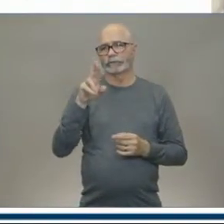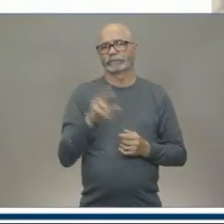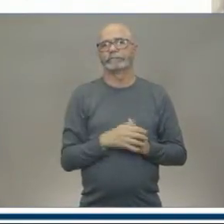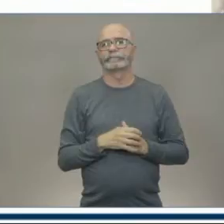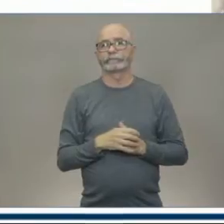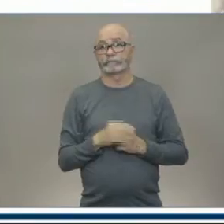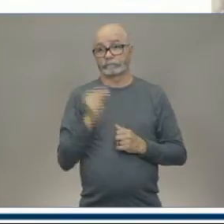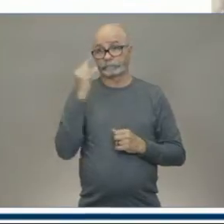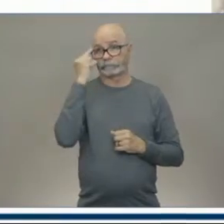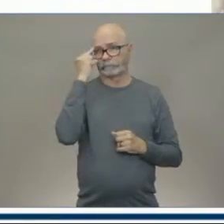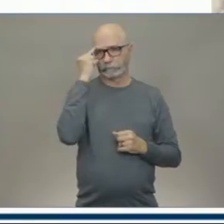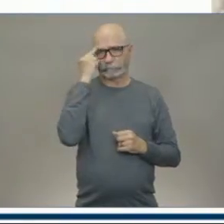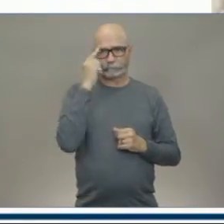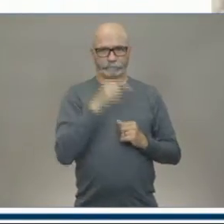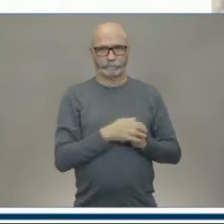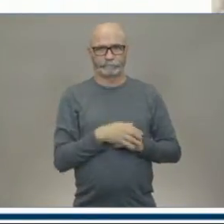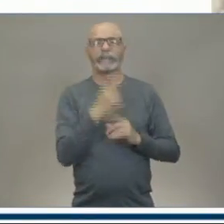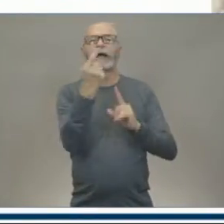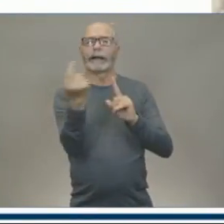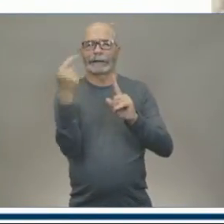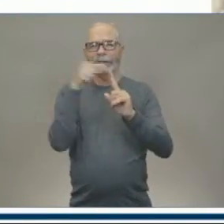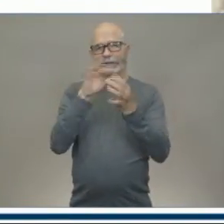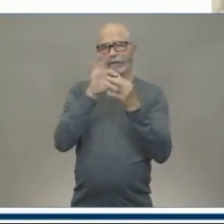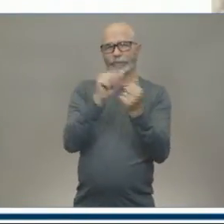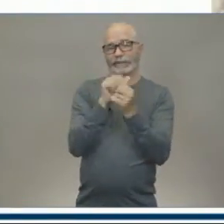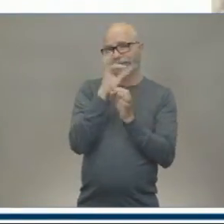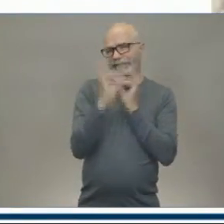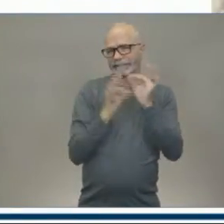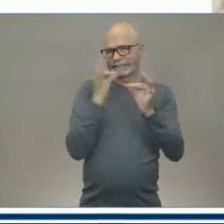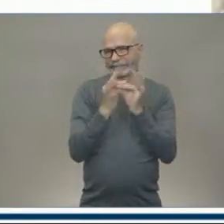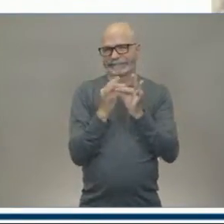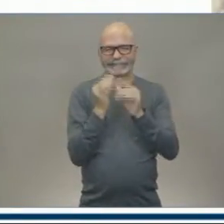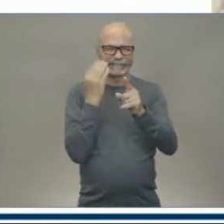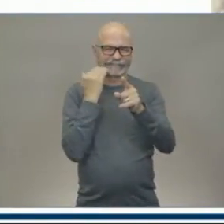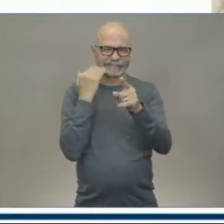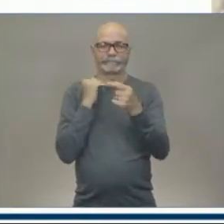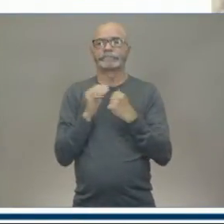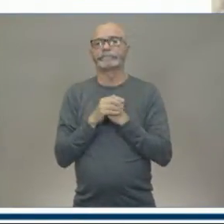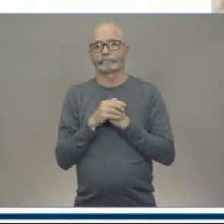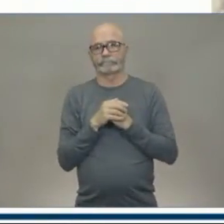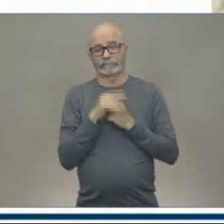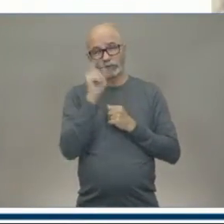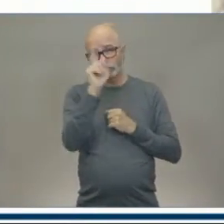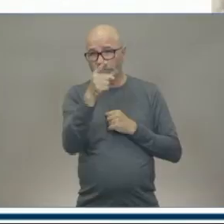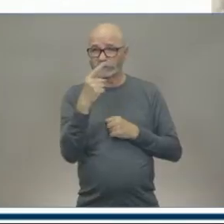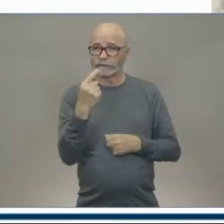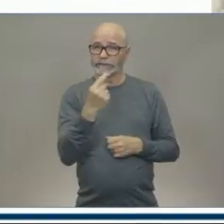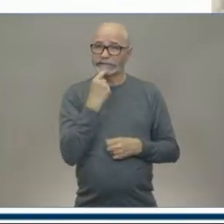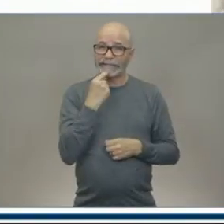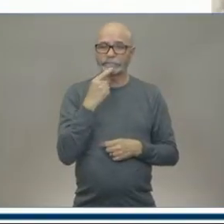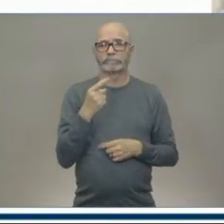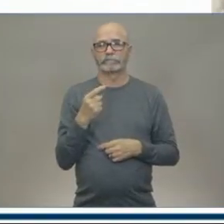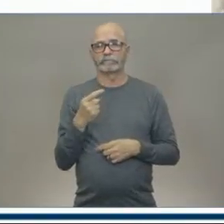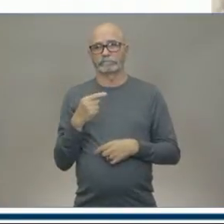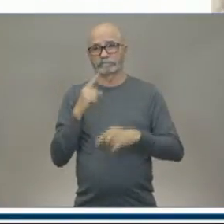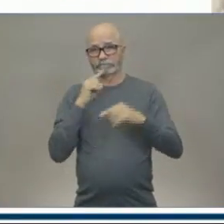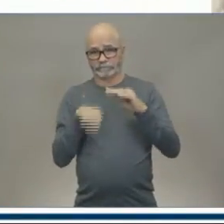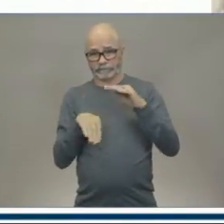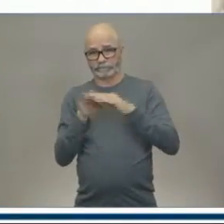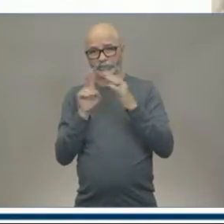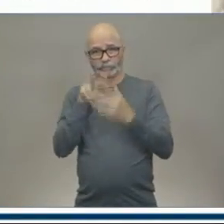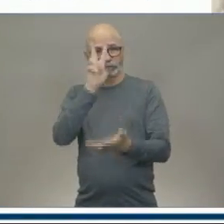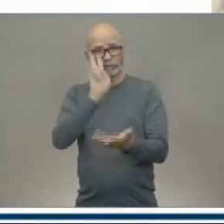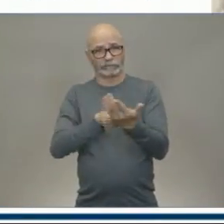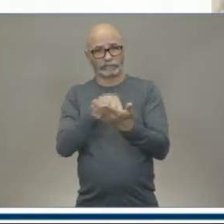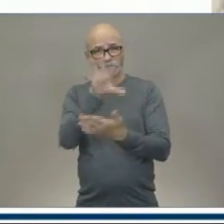to the testing question. I understand you to say that you've actually reached the capacity to 2,500 tests a day,